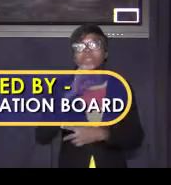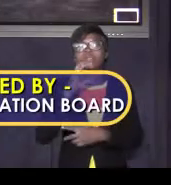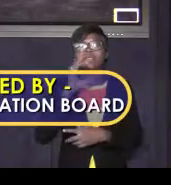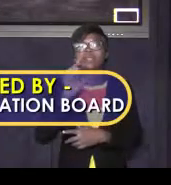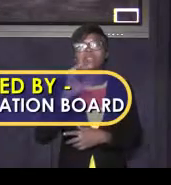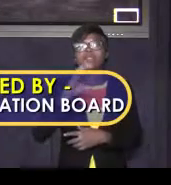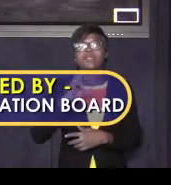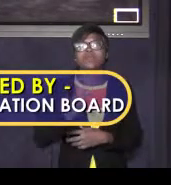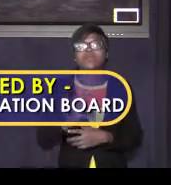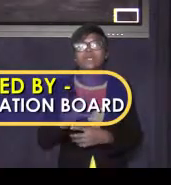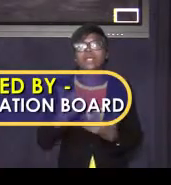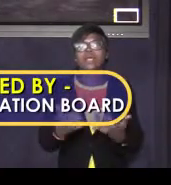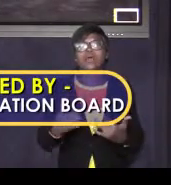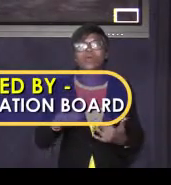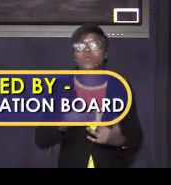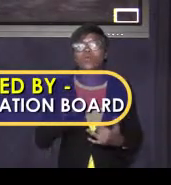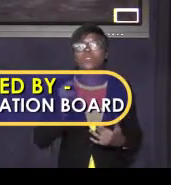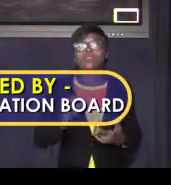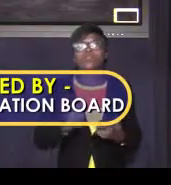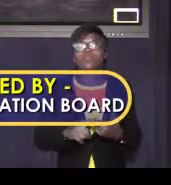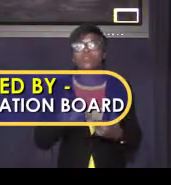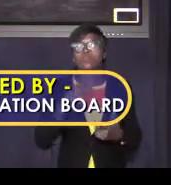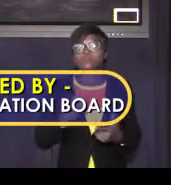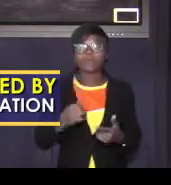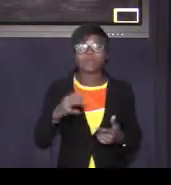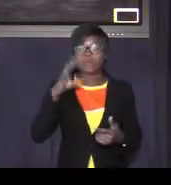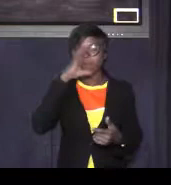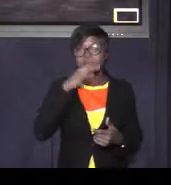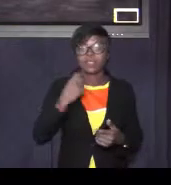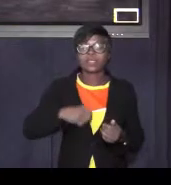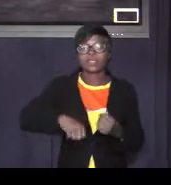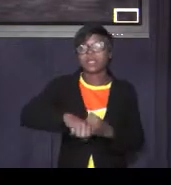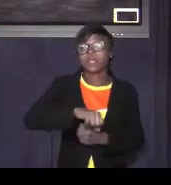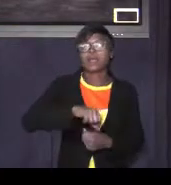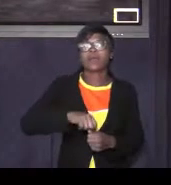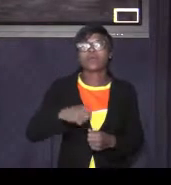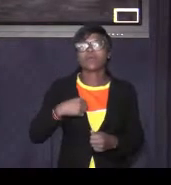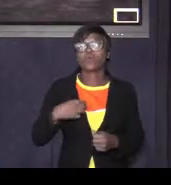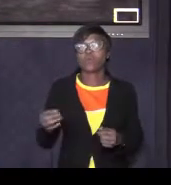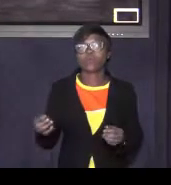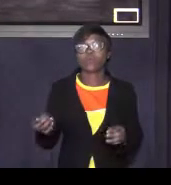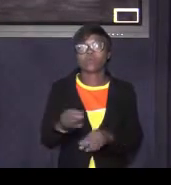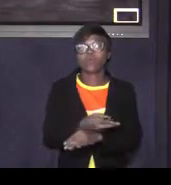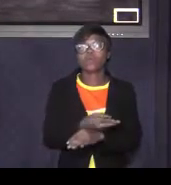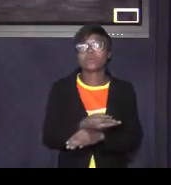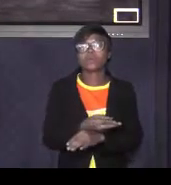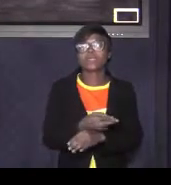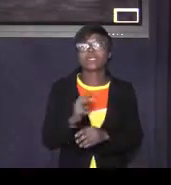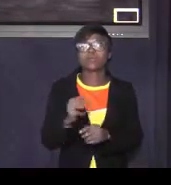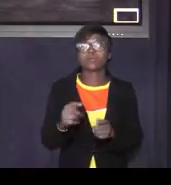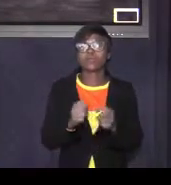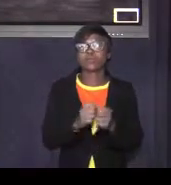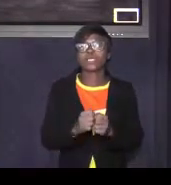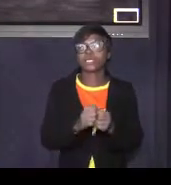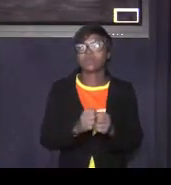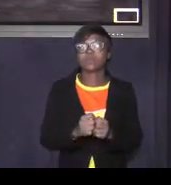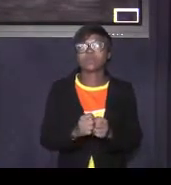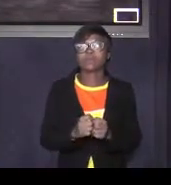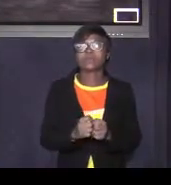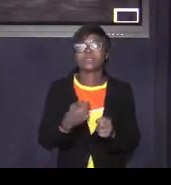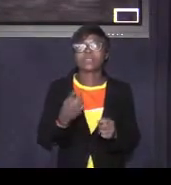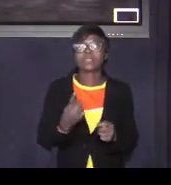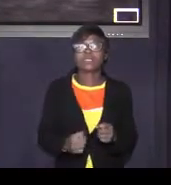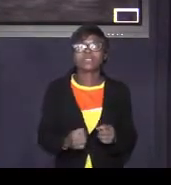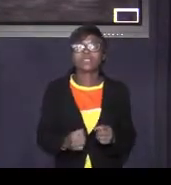and B. So of course, now we have to find the areas of this shape. Now it's not just to multiply. Remember that the triangle, the formula for